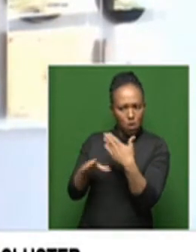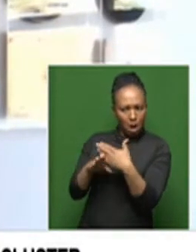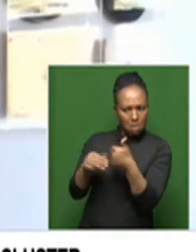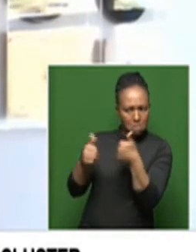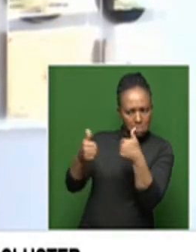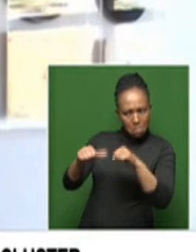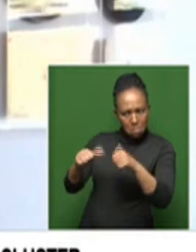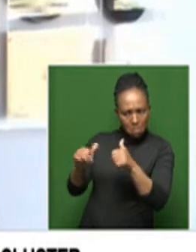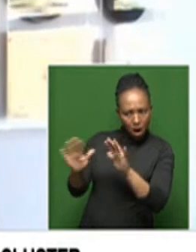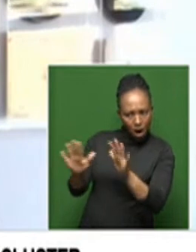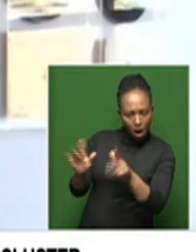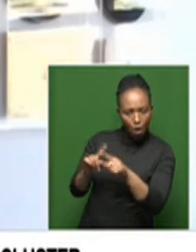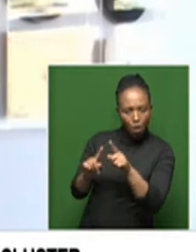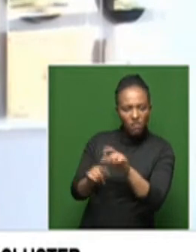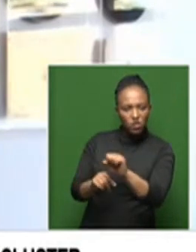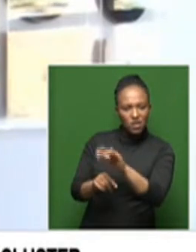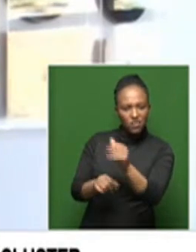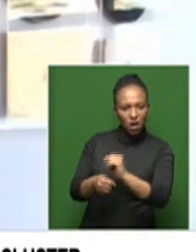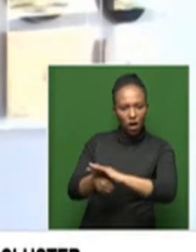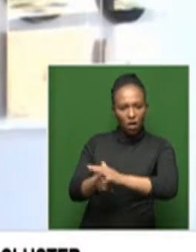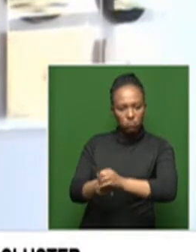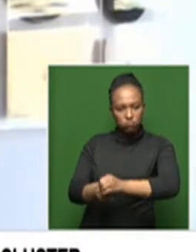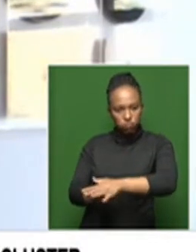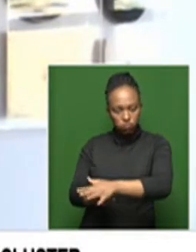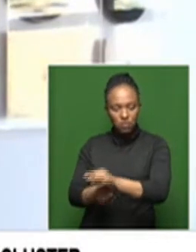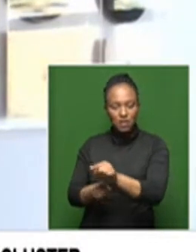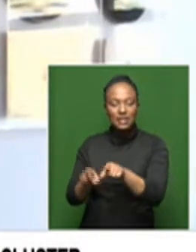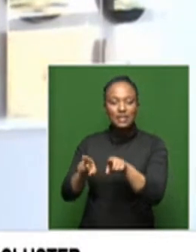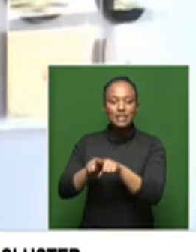will it work in our setting against our variant. But they also